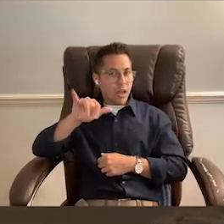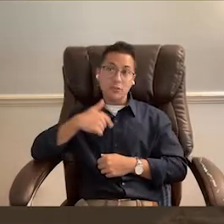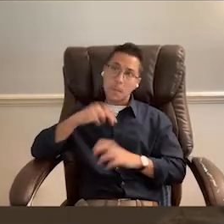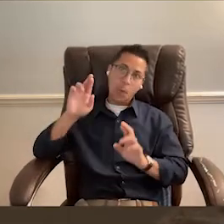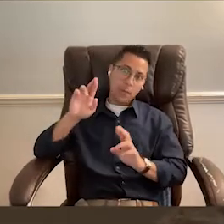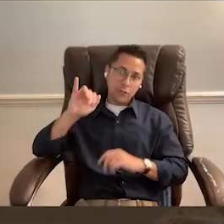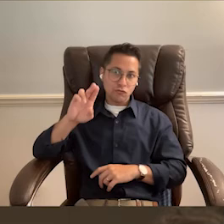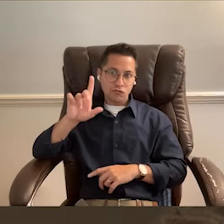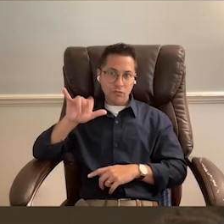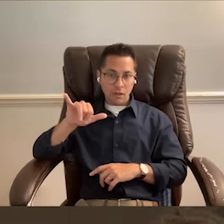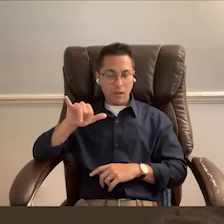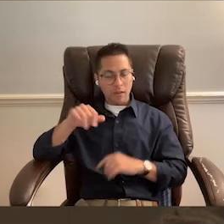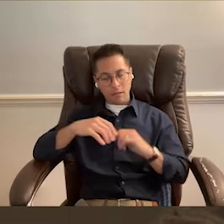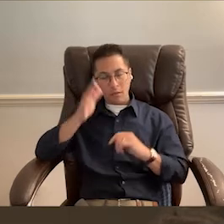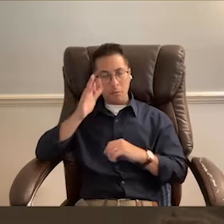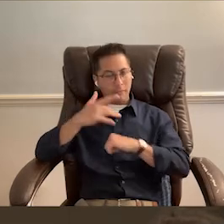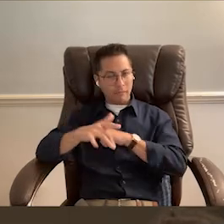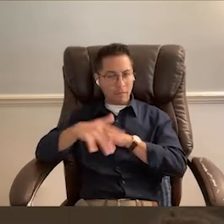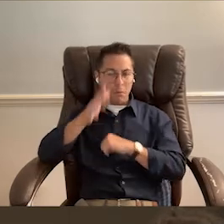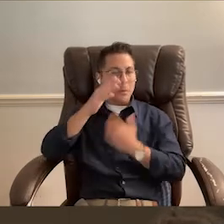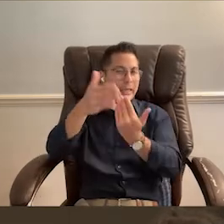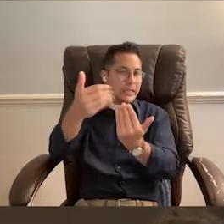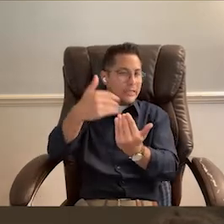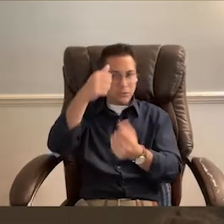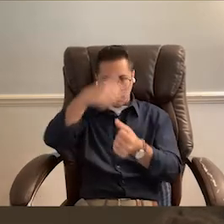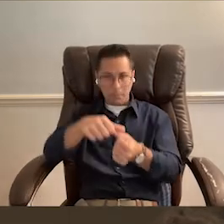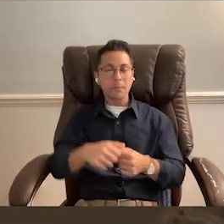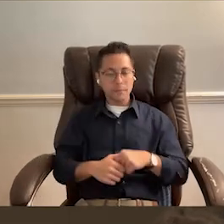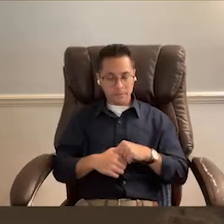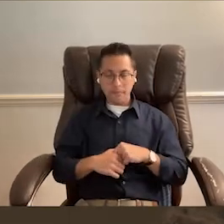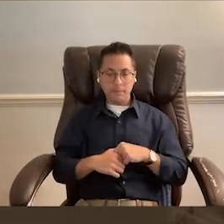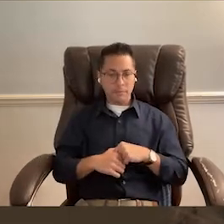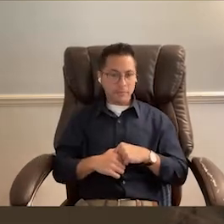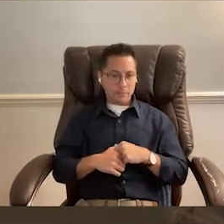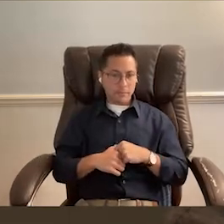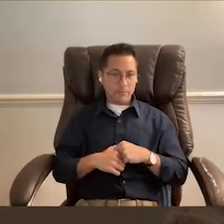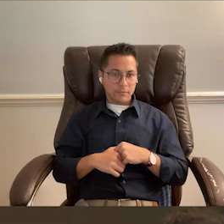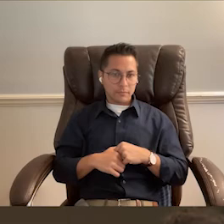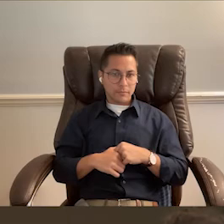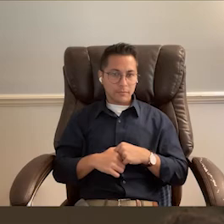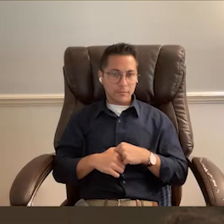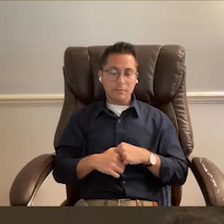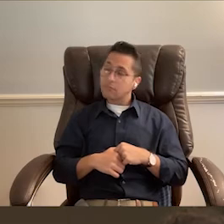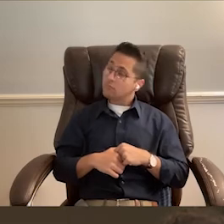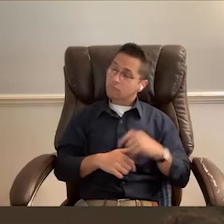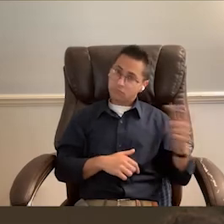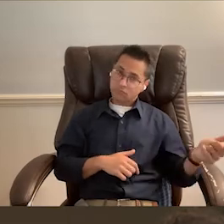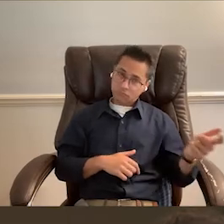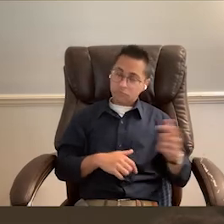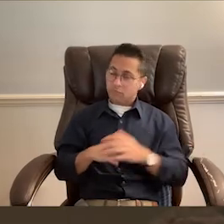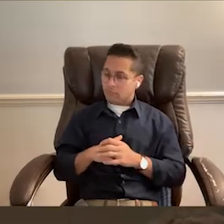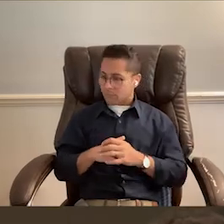hasn't officially come out yet. They're saying July, so I'm hoping it's July. That it'll be an easy number to